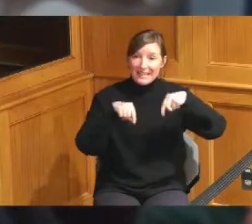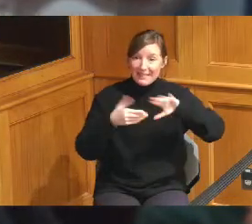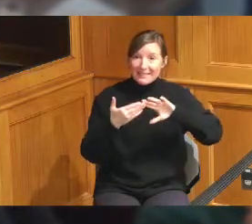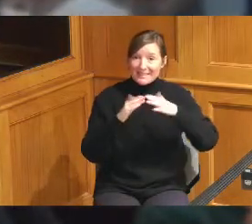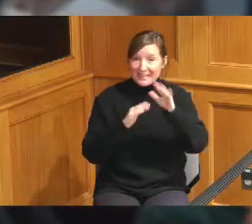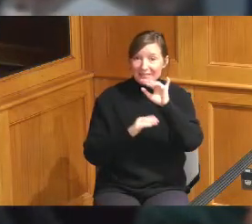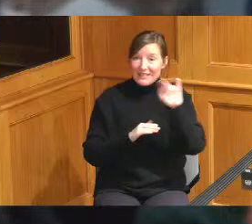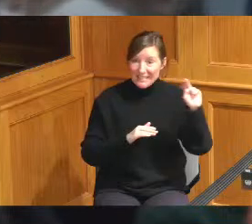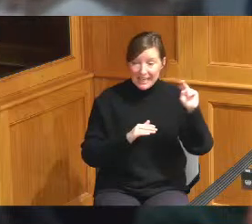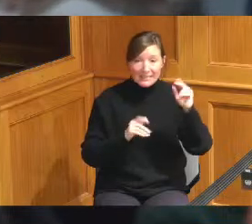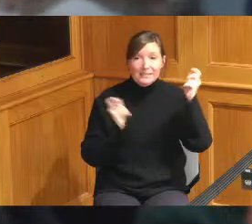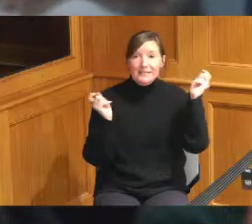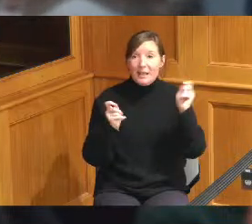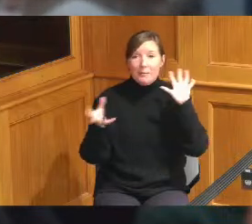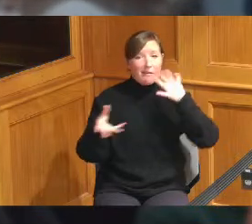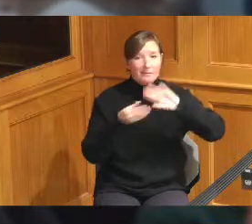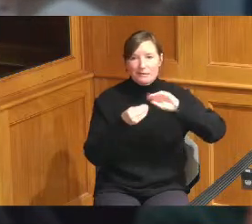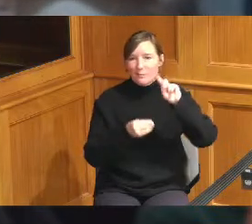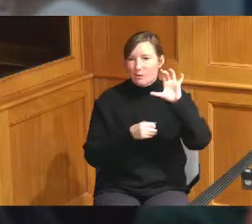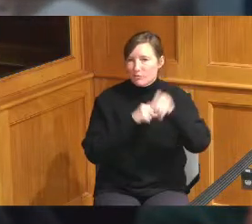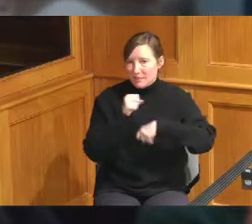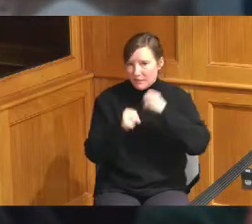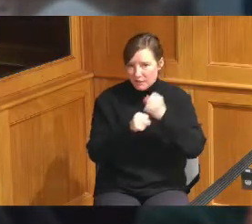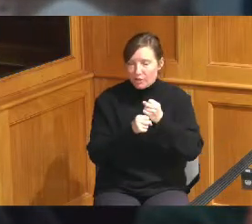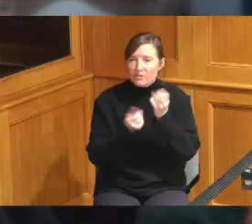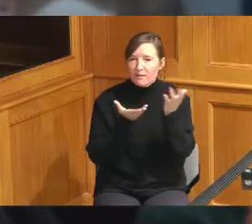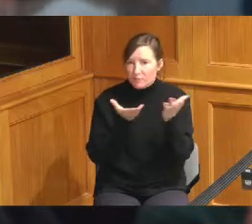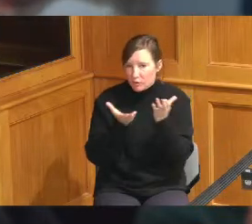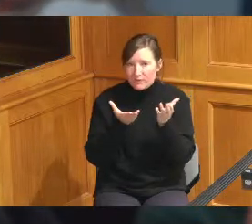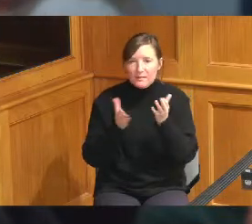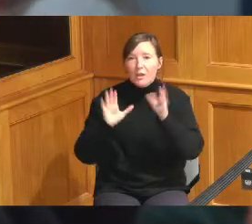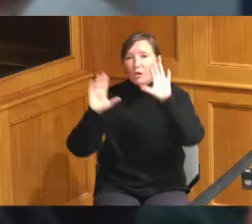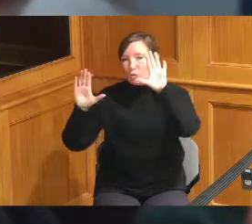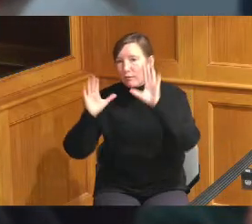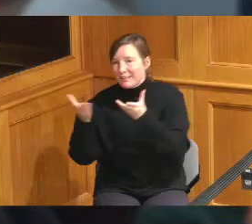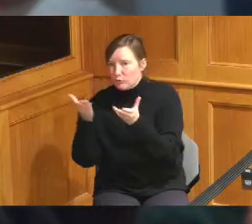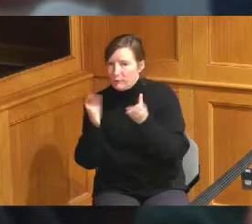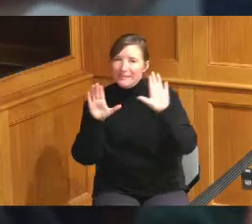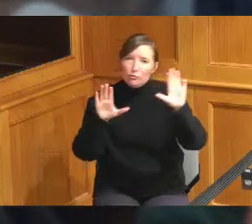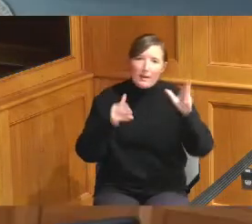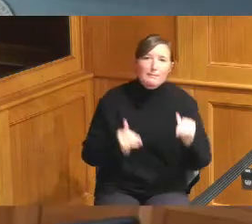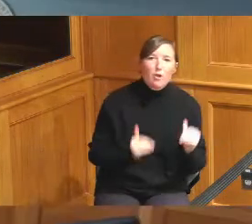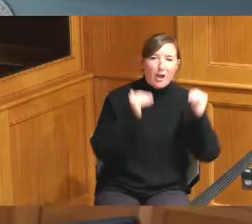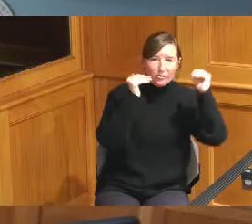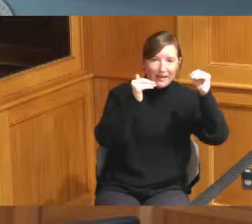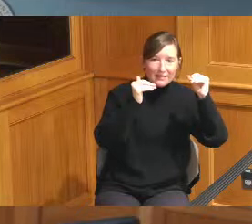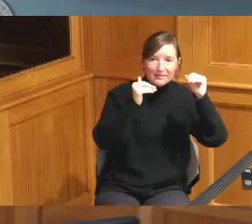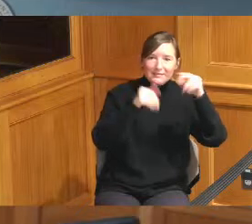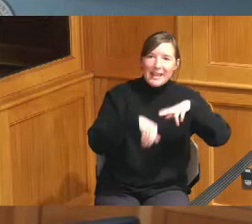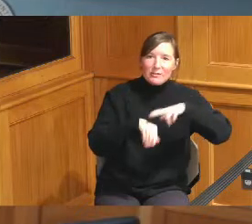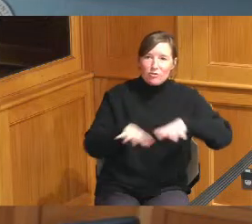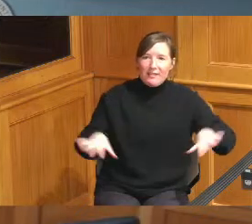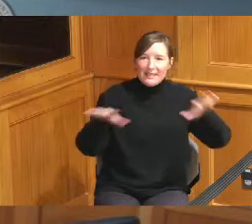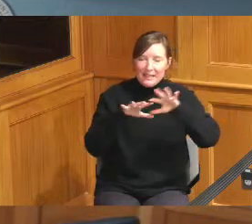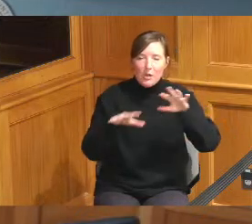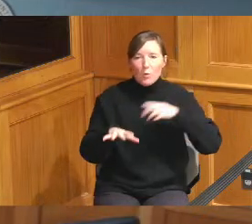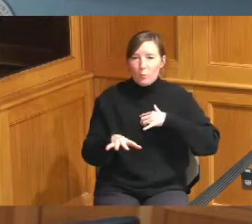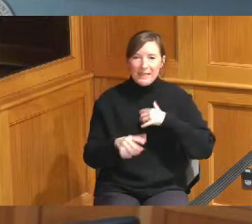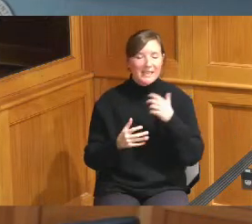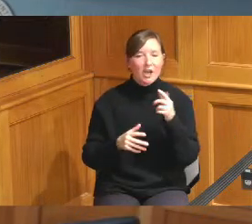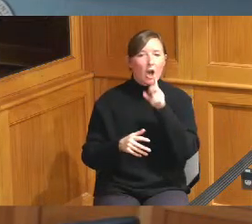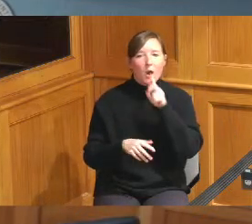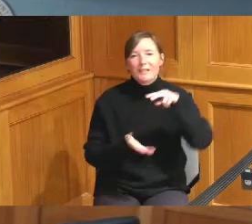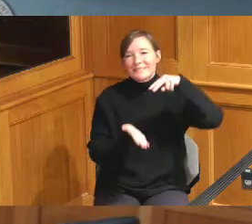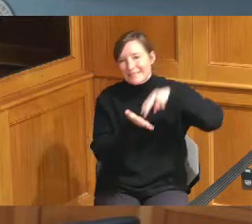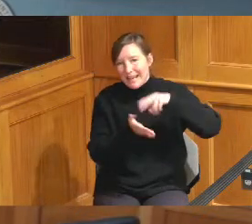we celebrated 100 years of greater service, greater progress nationally. So we stand on the proud shoulders